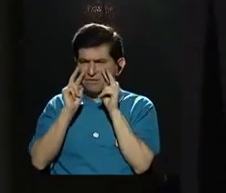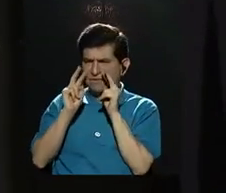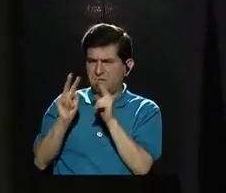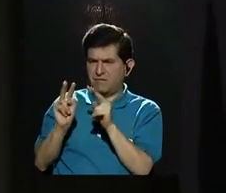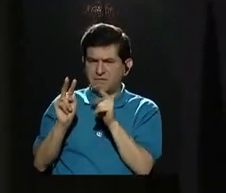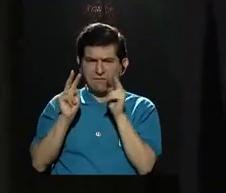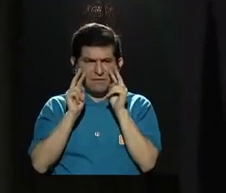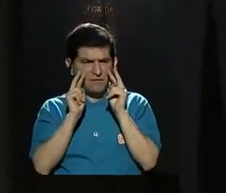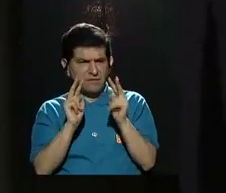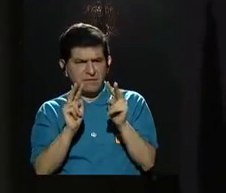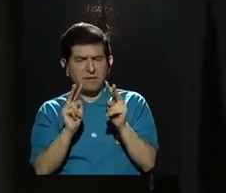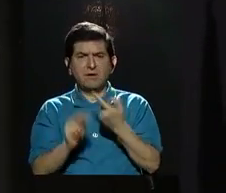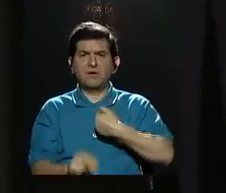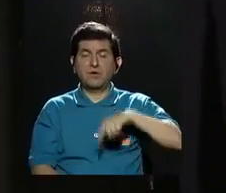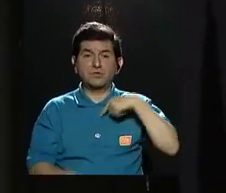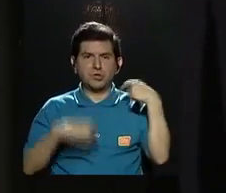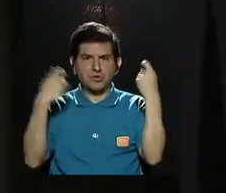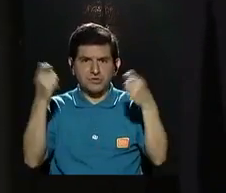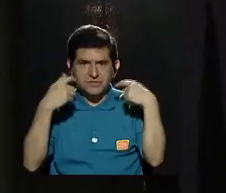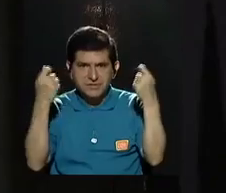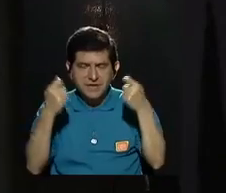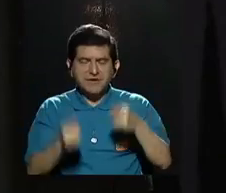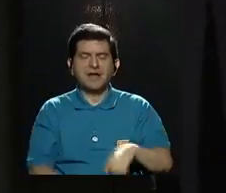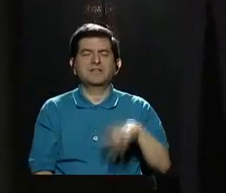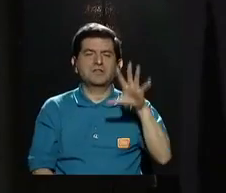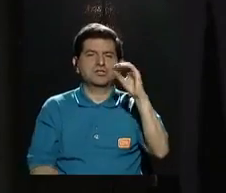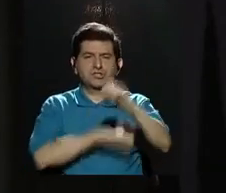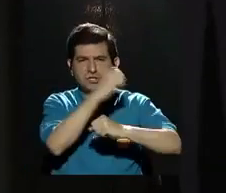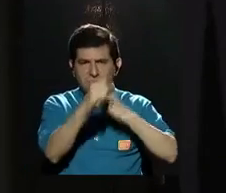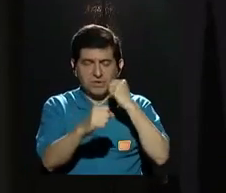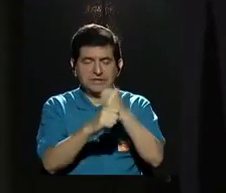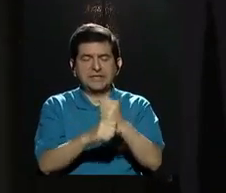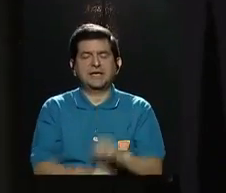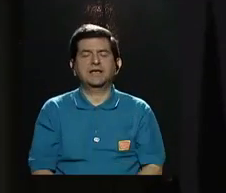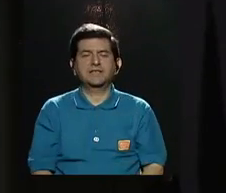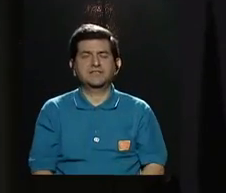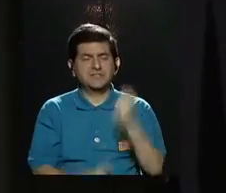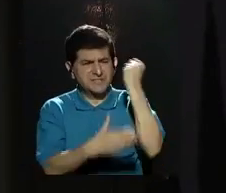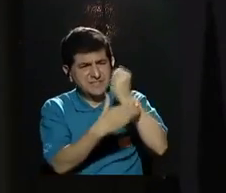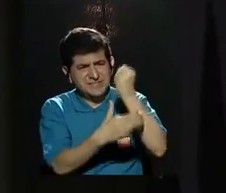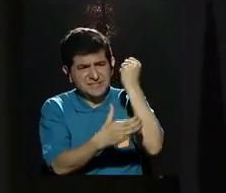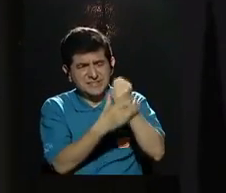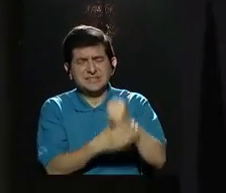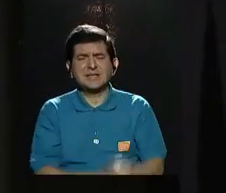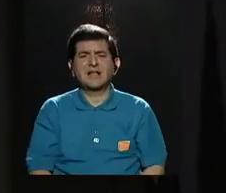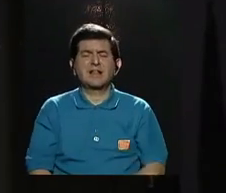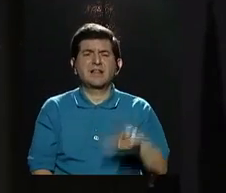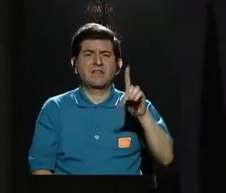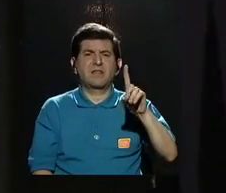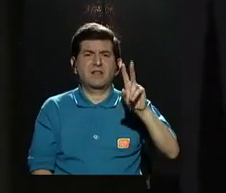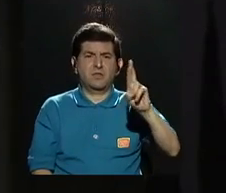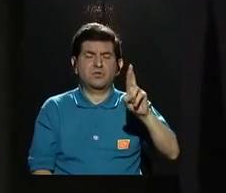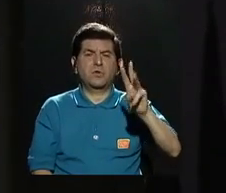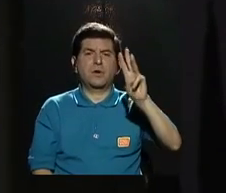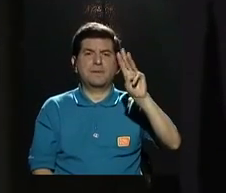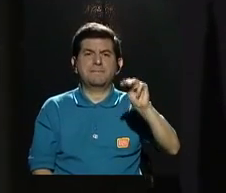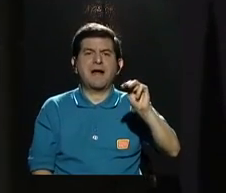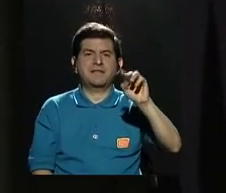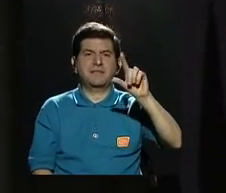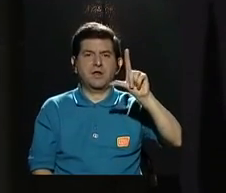50th anniversary of the assassination of Dr. Martin Luther King, April 4th, tomorrow.